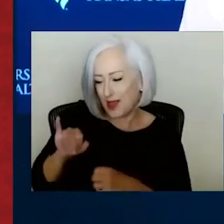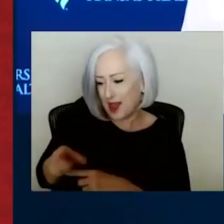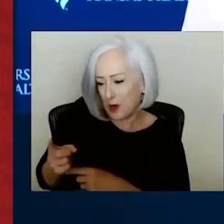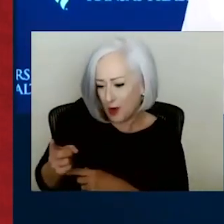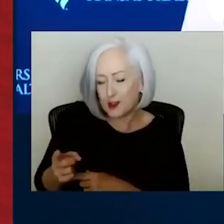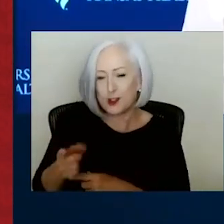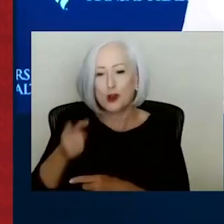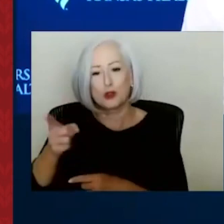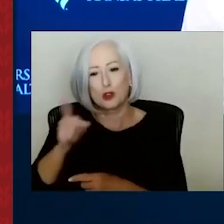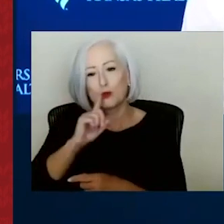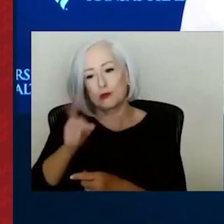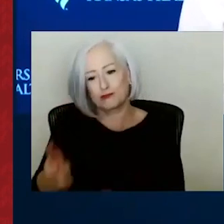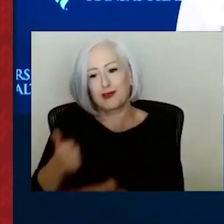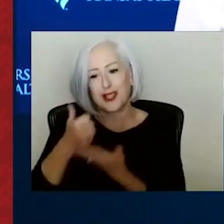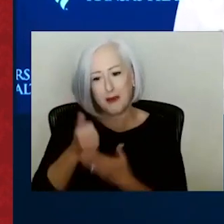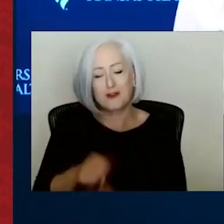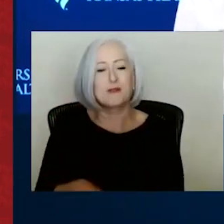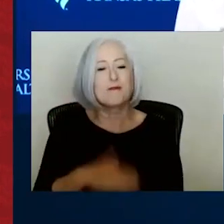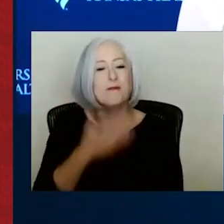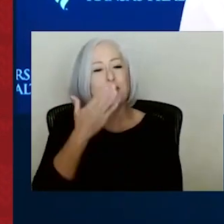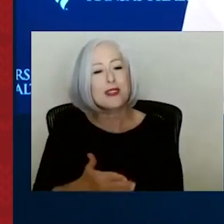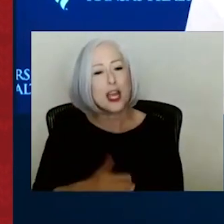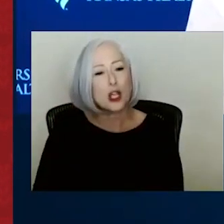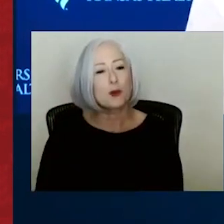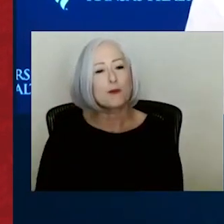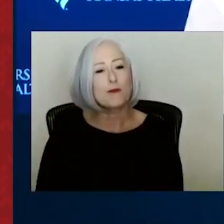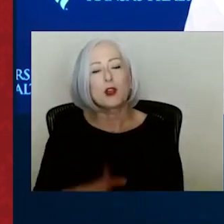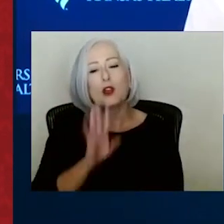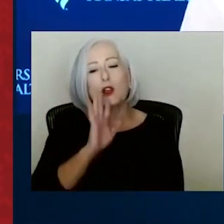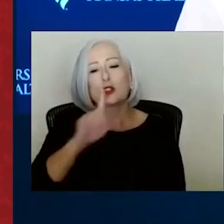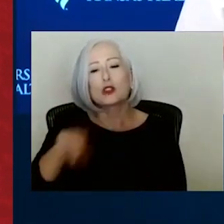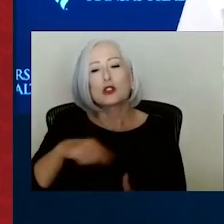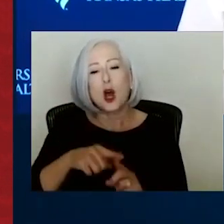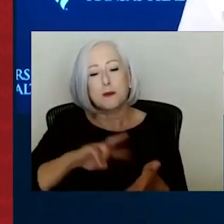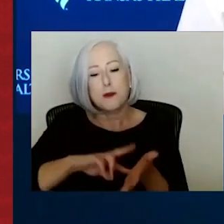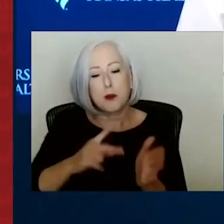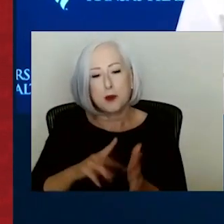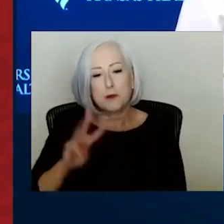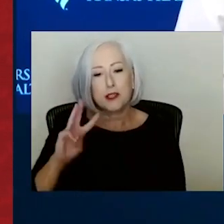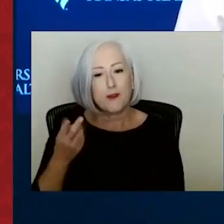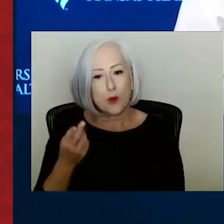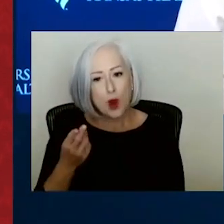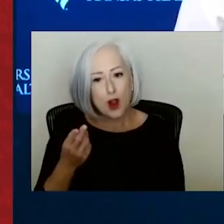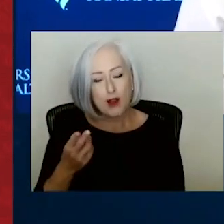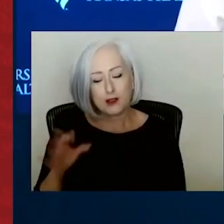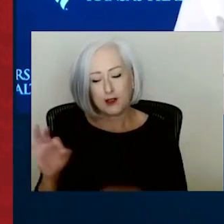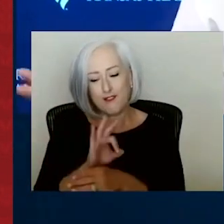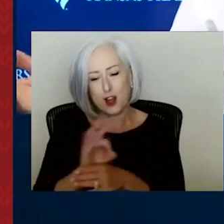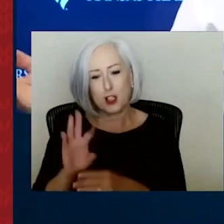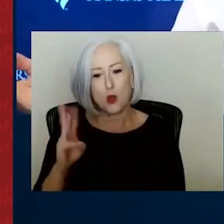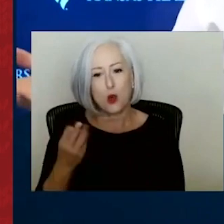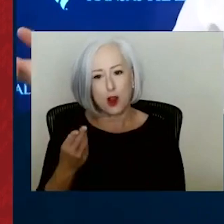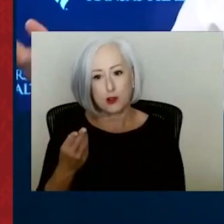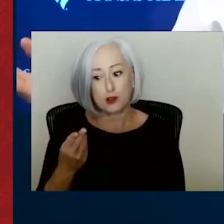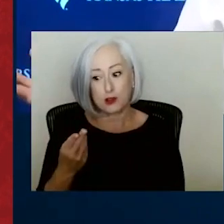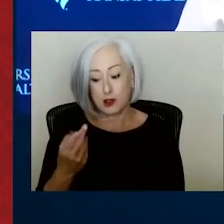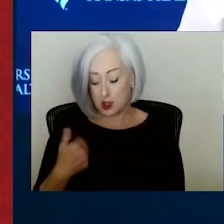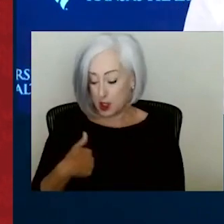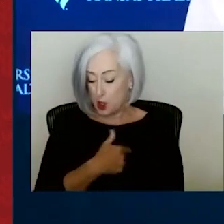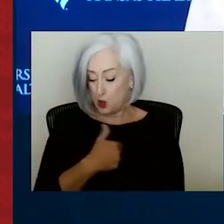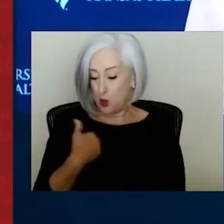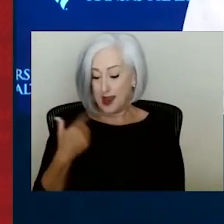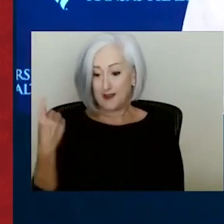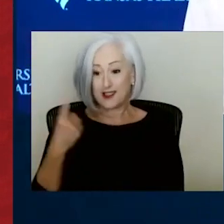that. So you've talked a little bit about the purpose and function of the warehouse. Do we have things that we're worried about right now? I mean, I know the baby